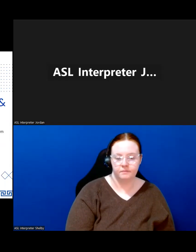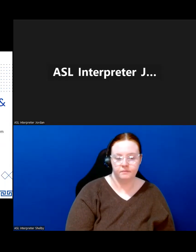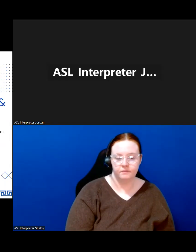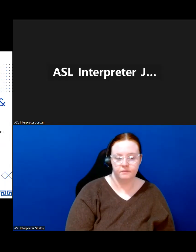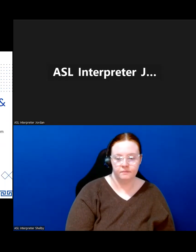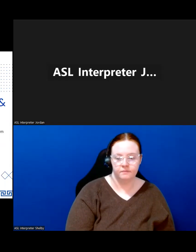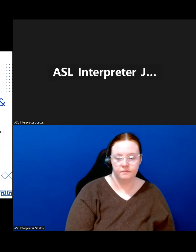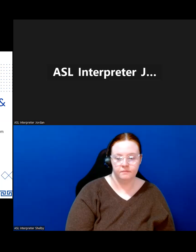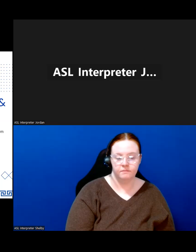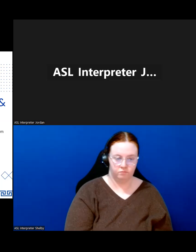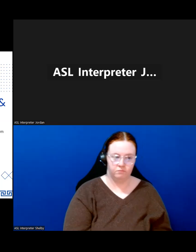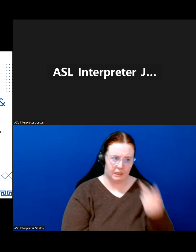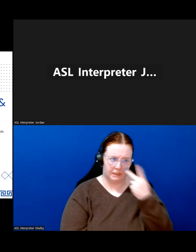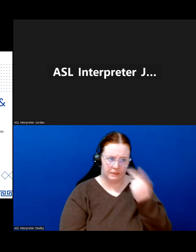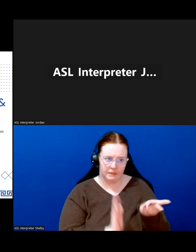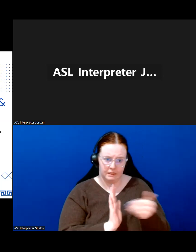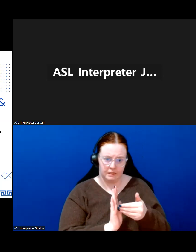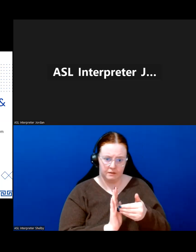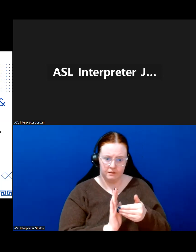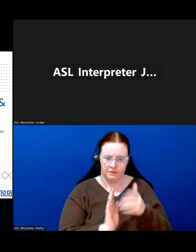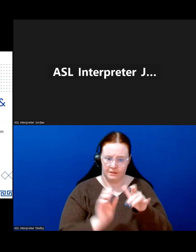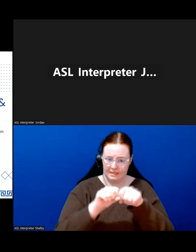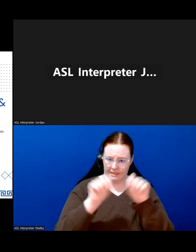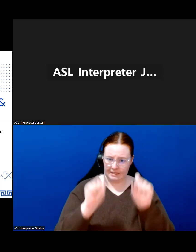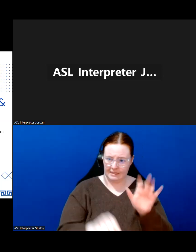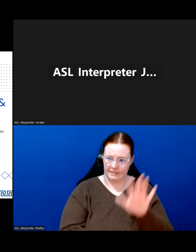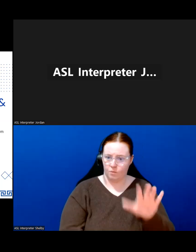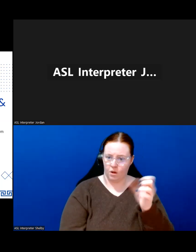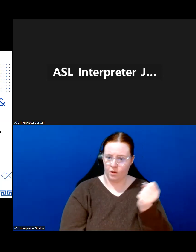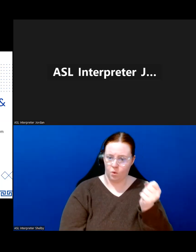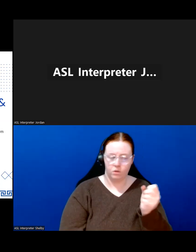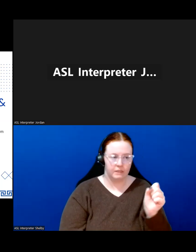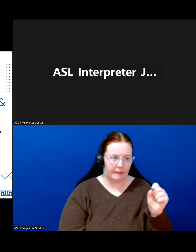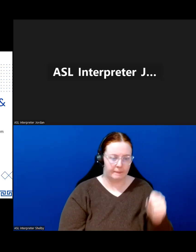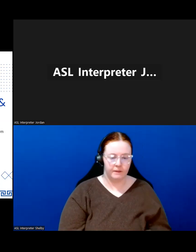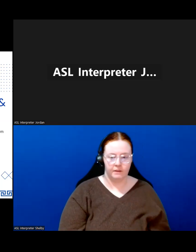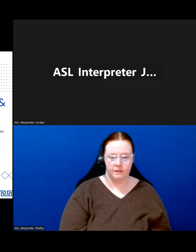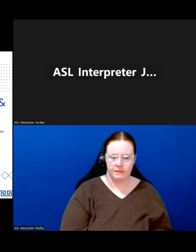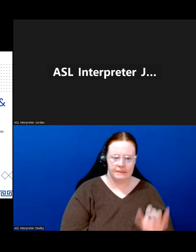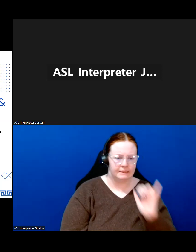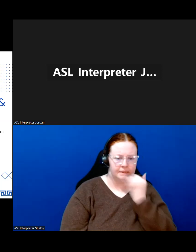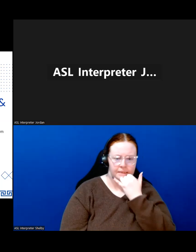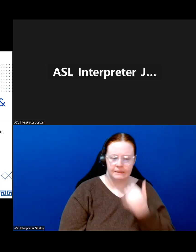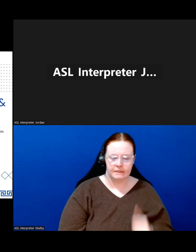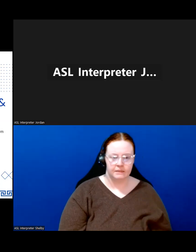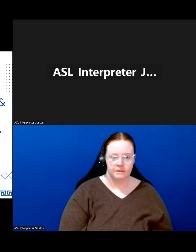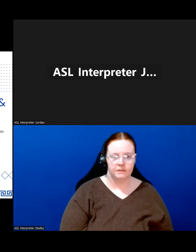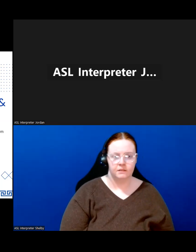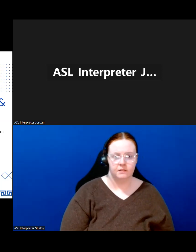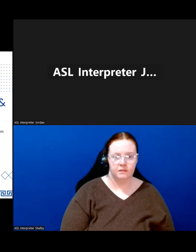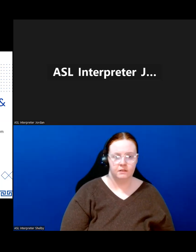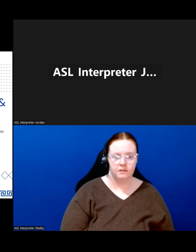I see your slide again. Is it just system-wide hold by book? Yes, yes. Okay, it's not that one that I want to share.